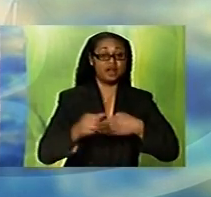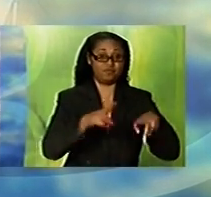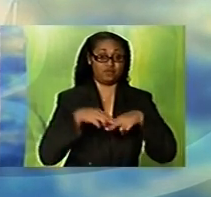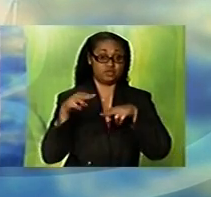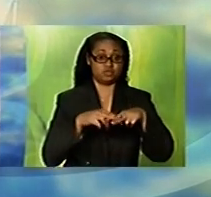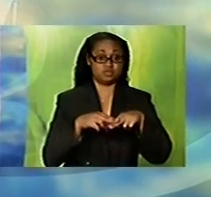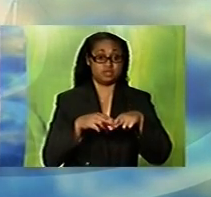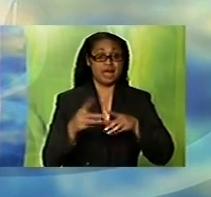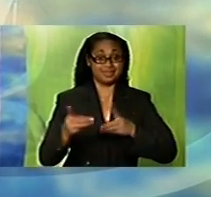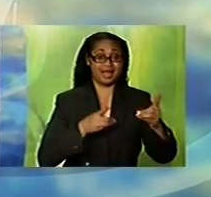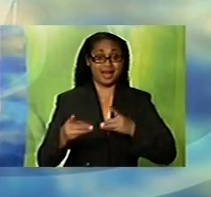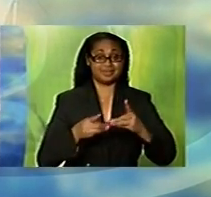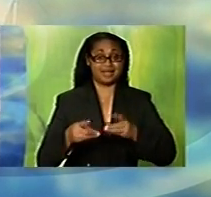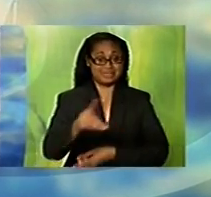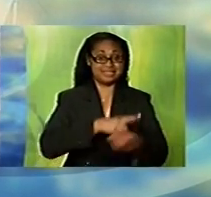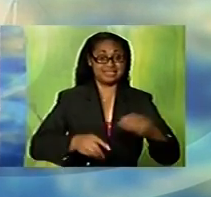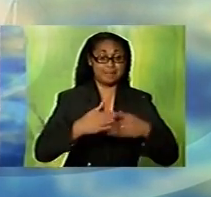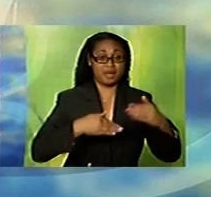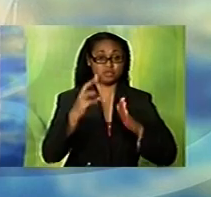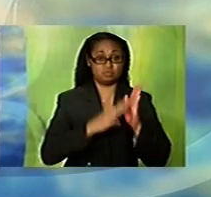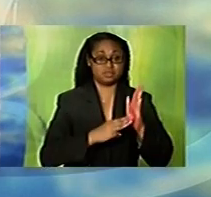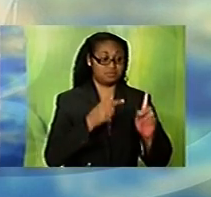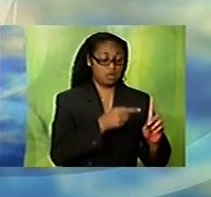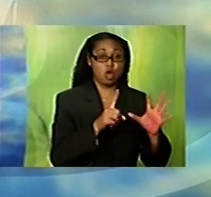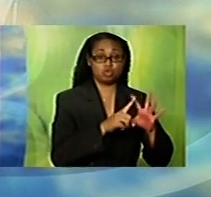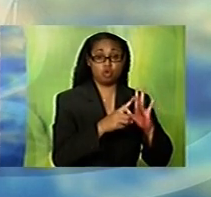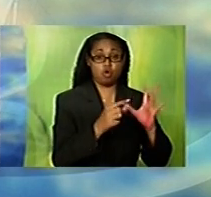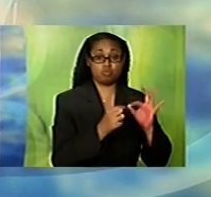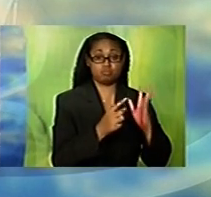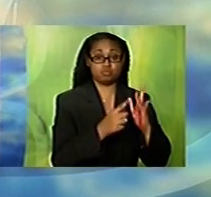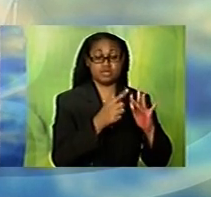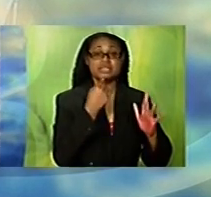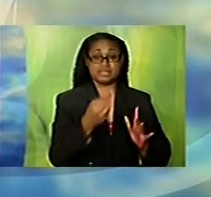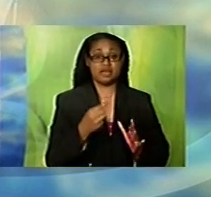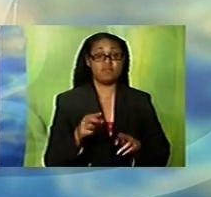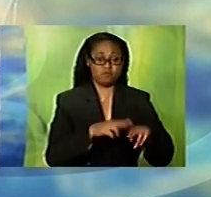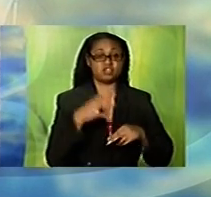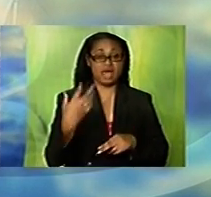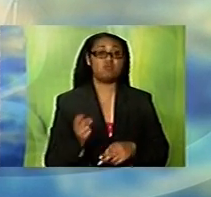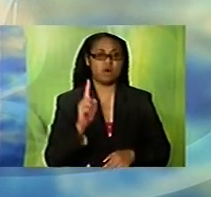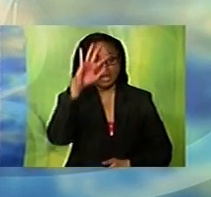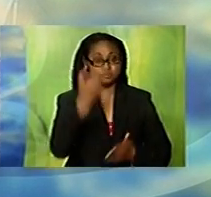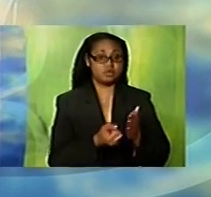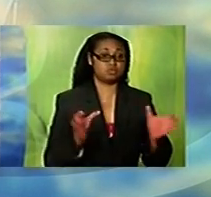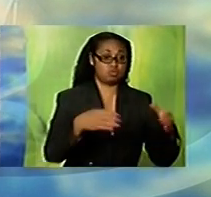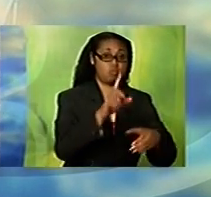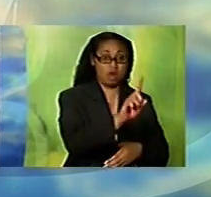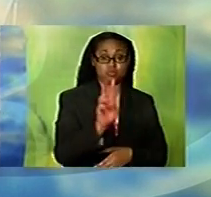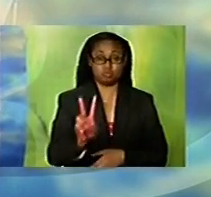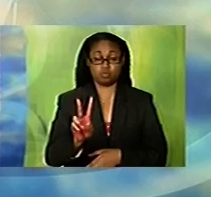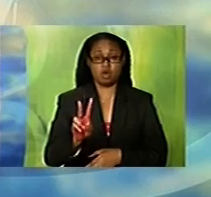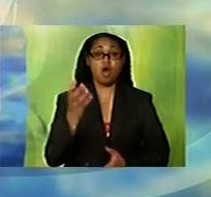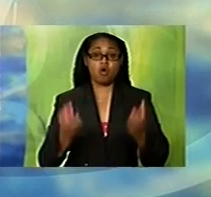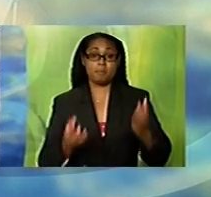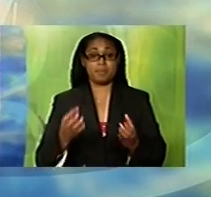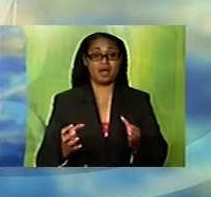Fiji. Director Natural Disaster Management Office Patilia Ndombui says Fiji is normally affected by Category 1 and 2 cyclones.